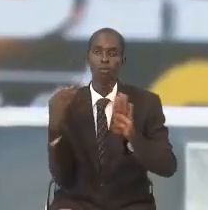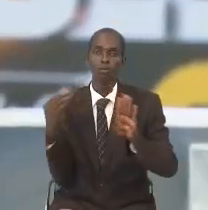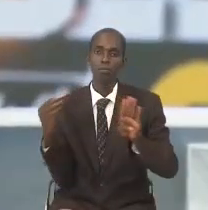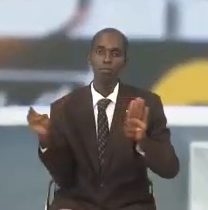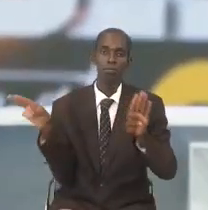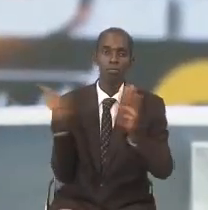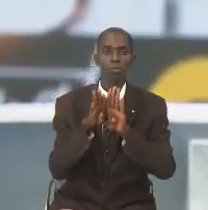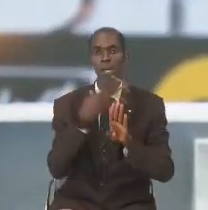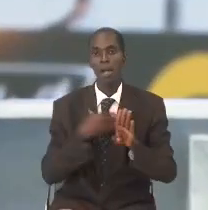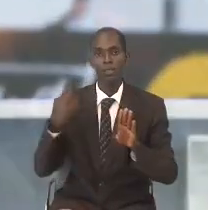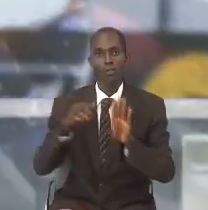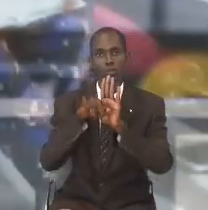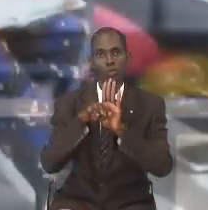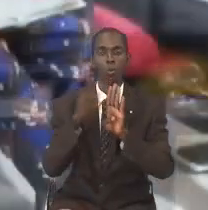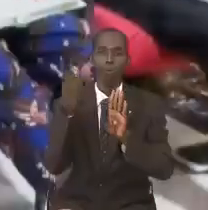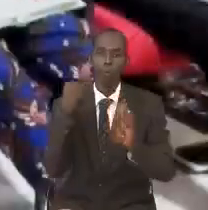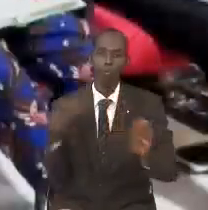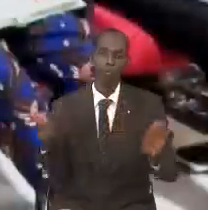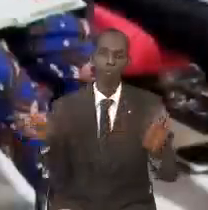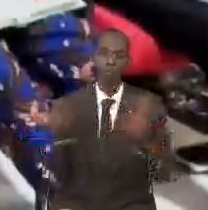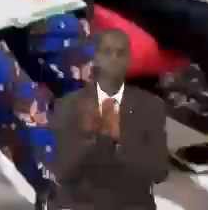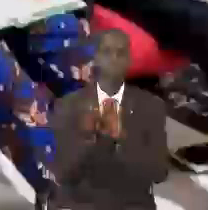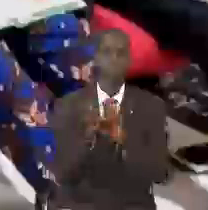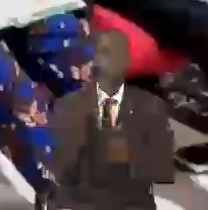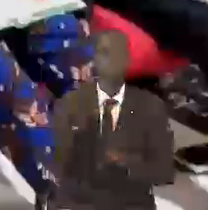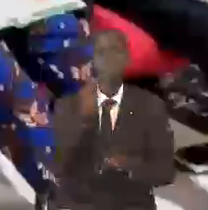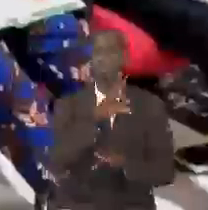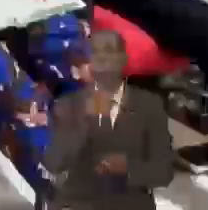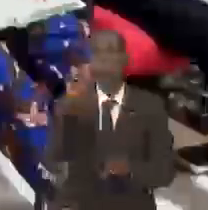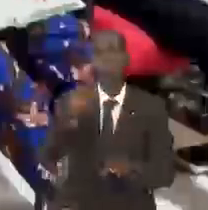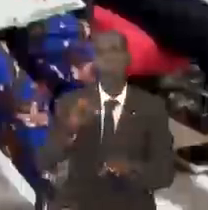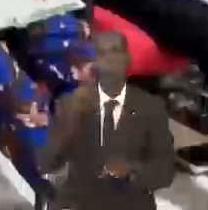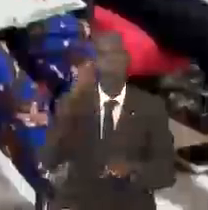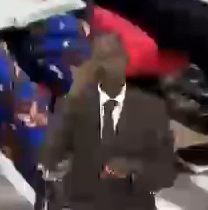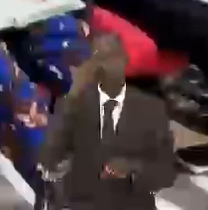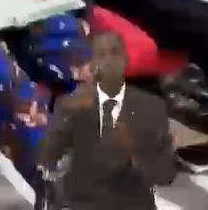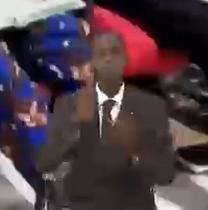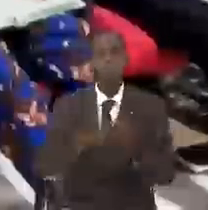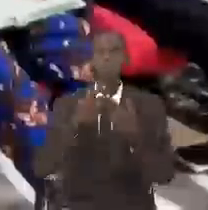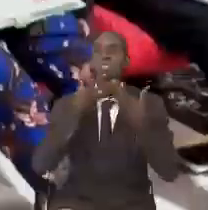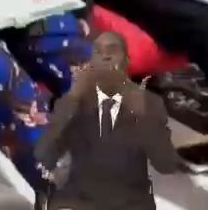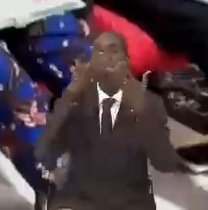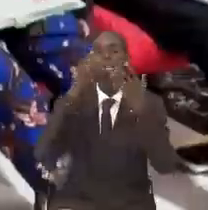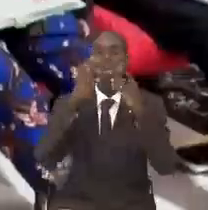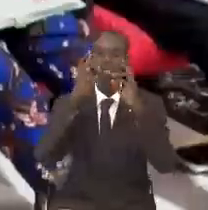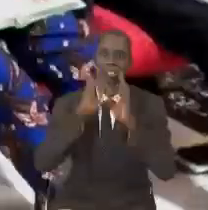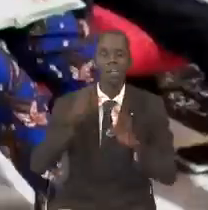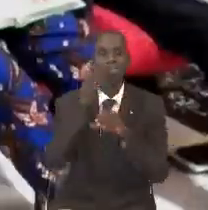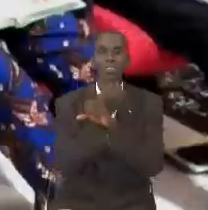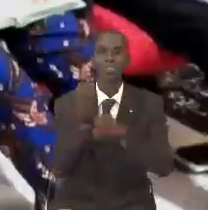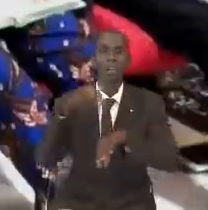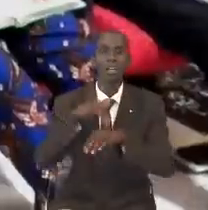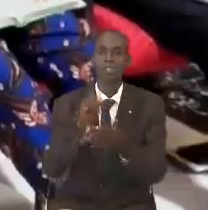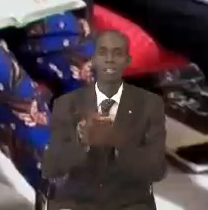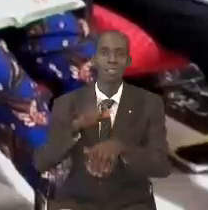door was shut. There's no use crying for salvation at that time. There's no use saying I